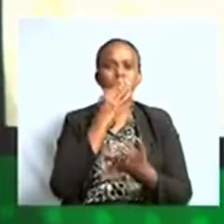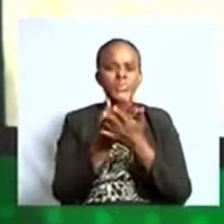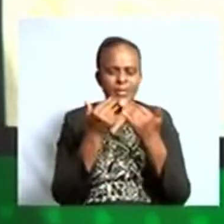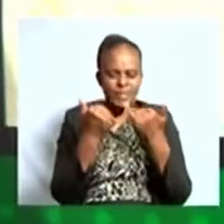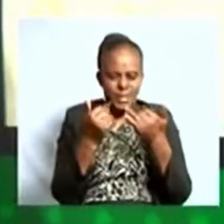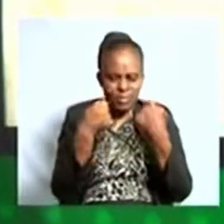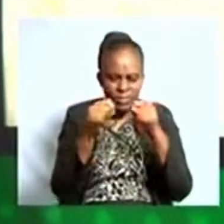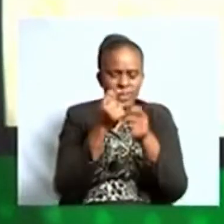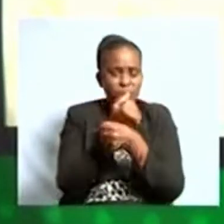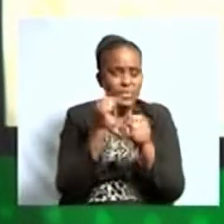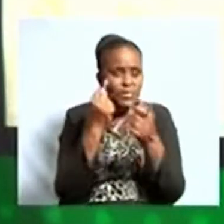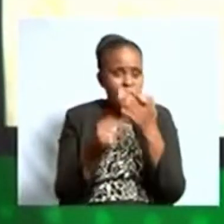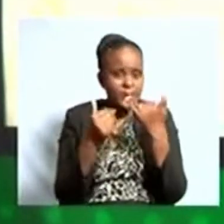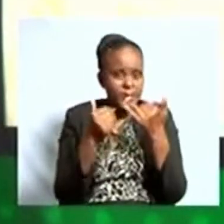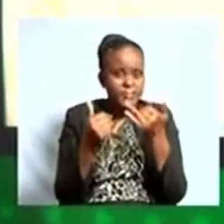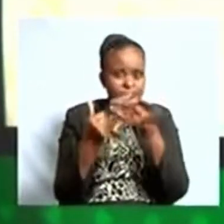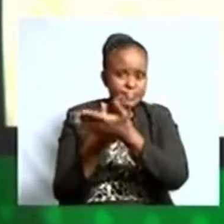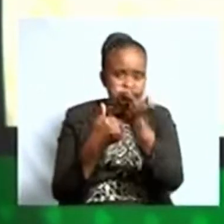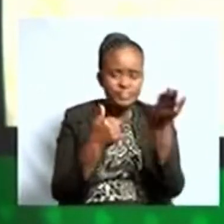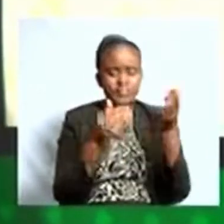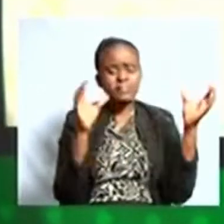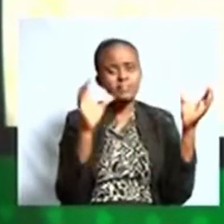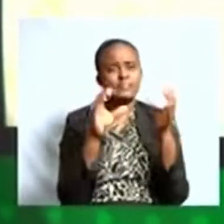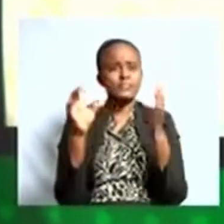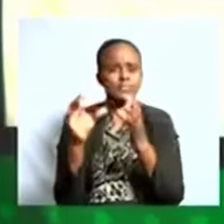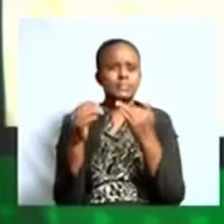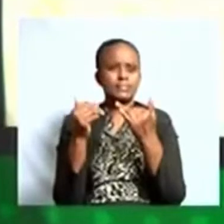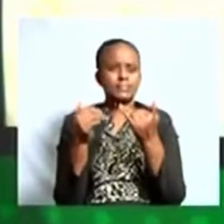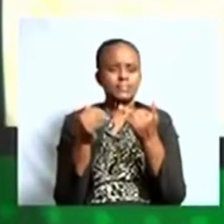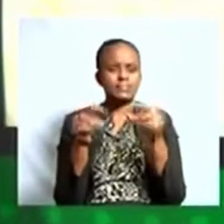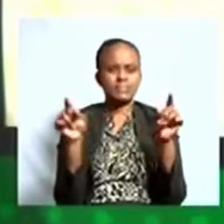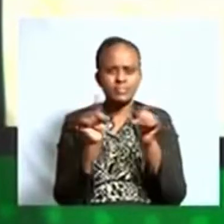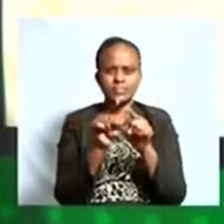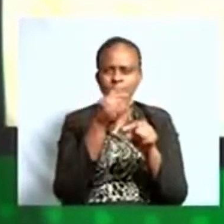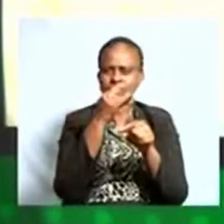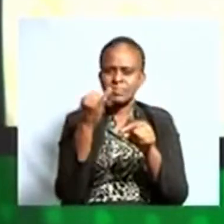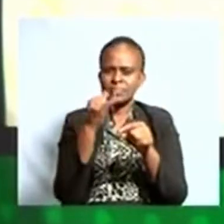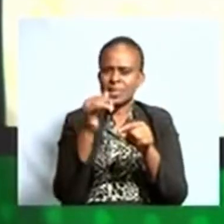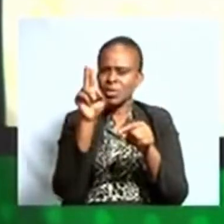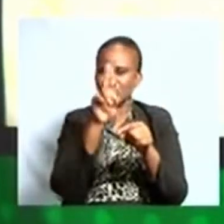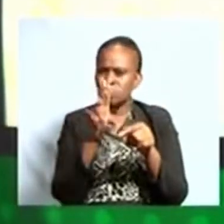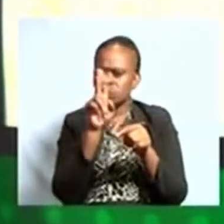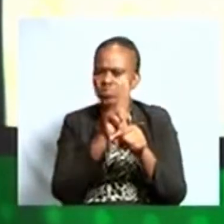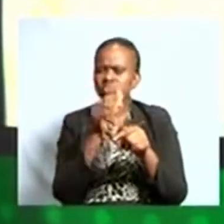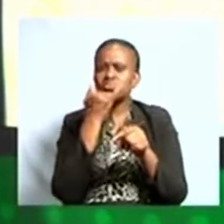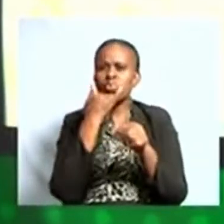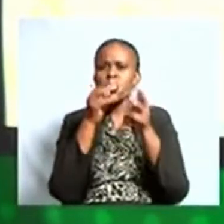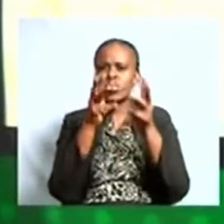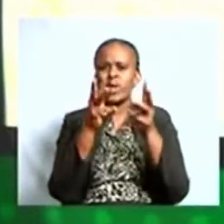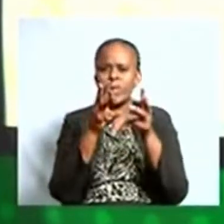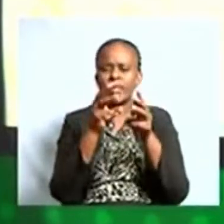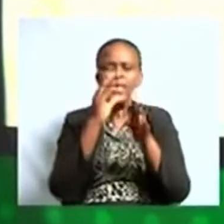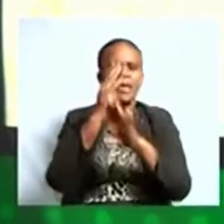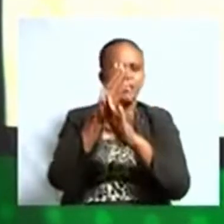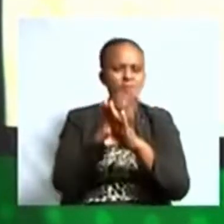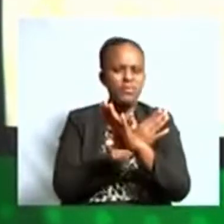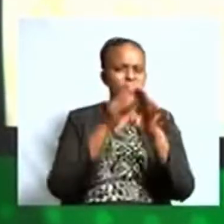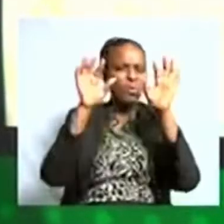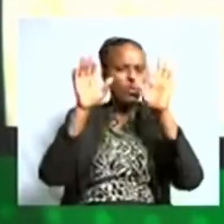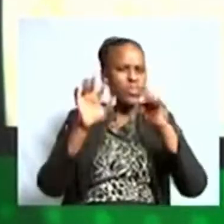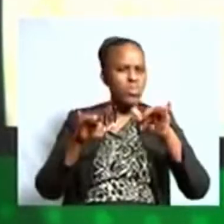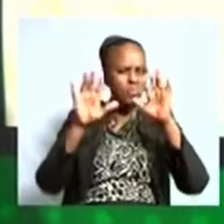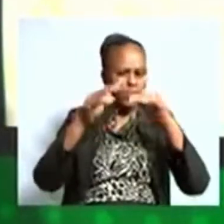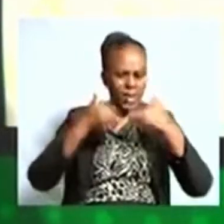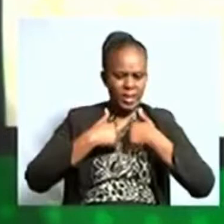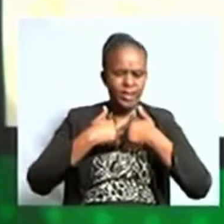to address in those communities is the misuse of water, because you find even before the rain season, we